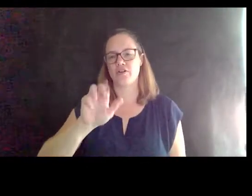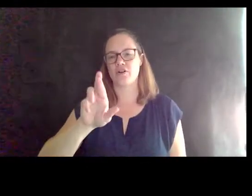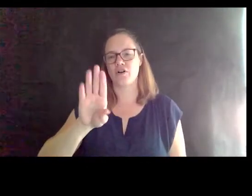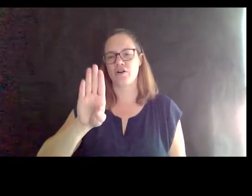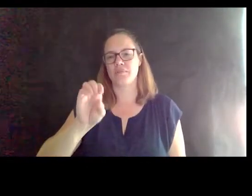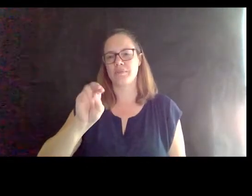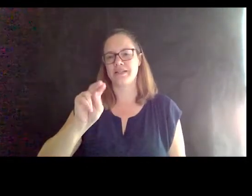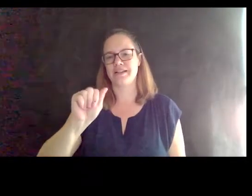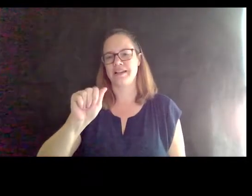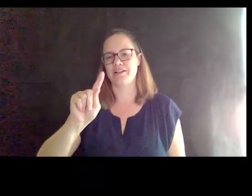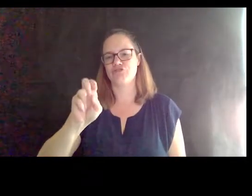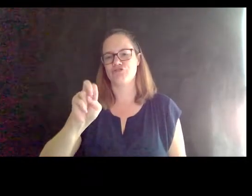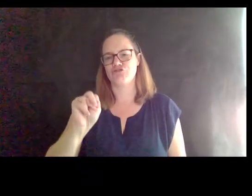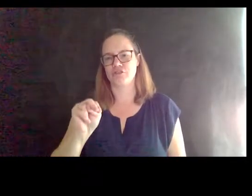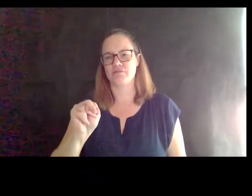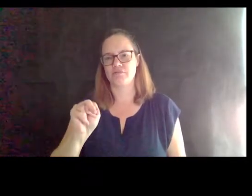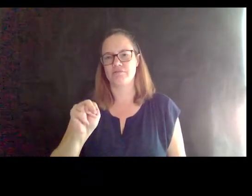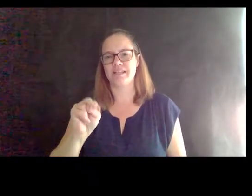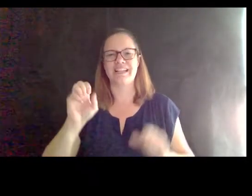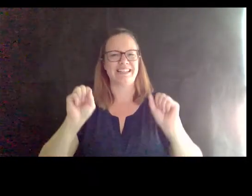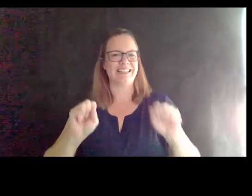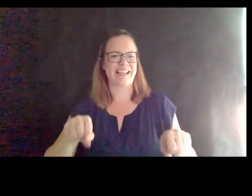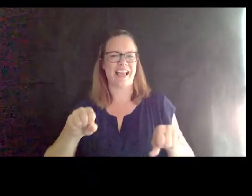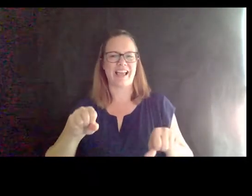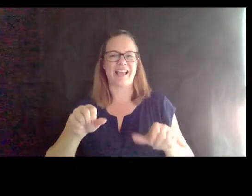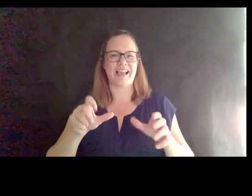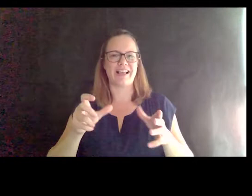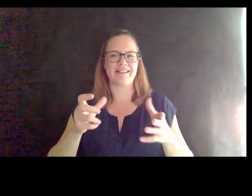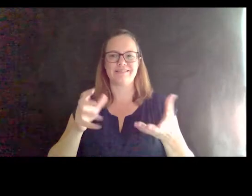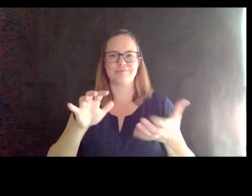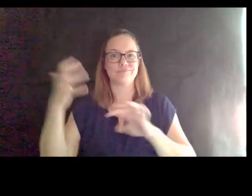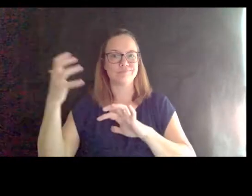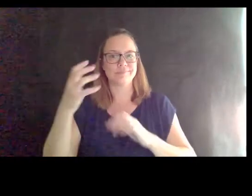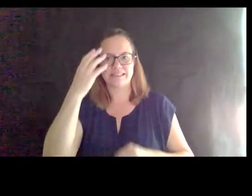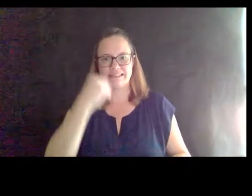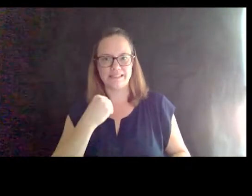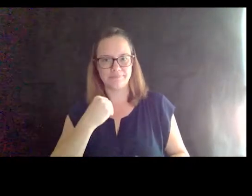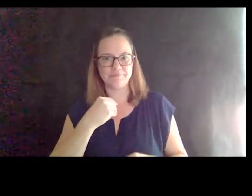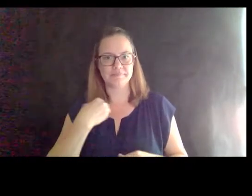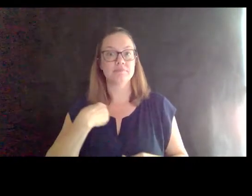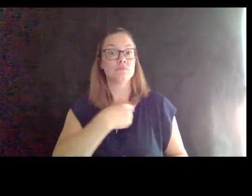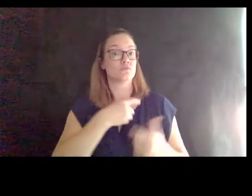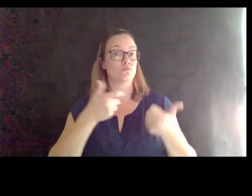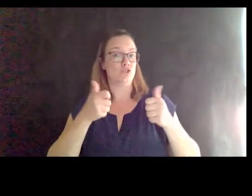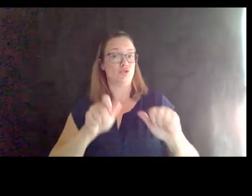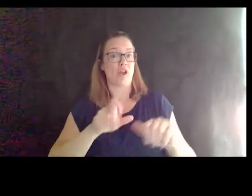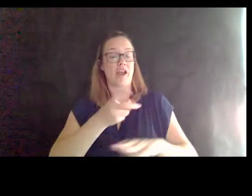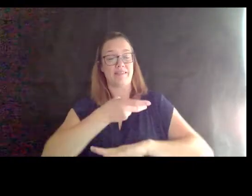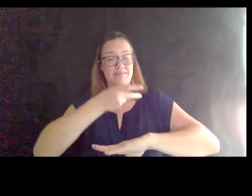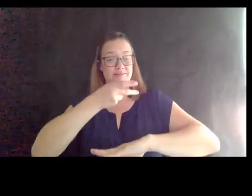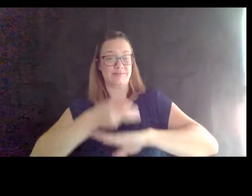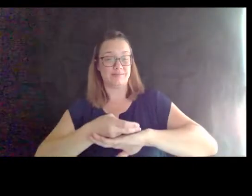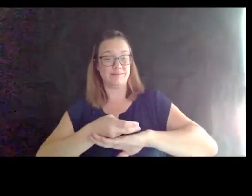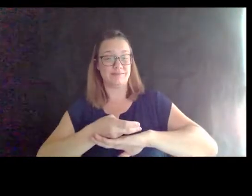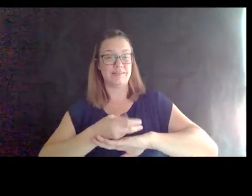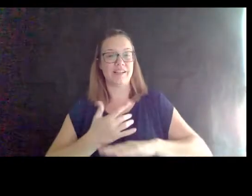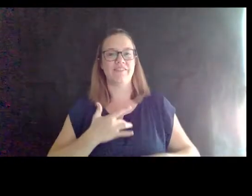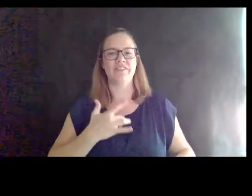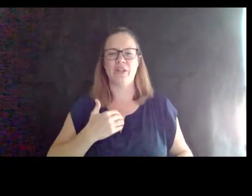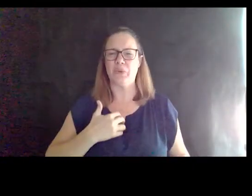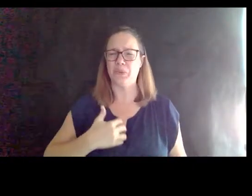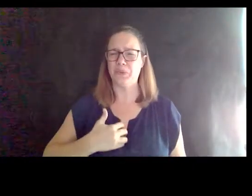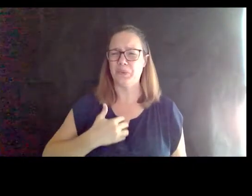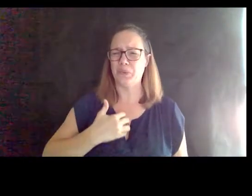for some people. And so, when we go to lay down at night, that's when heartburn, that painful